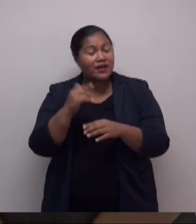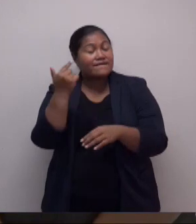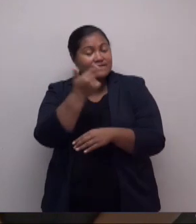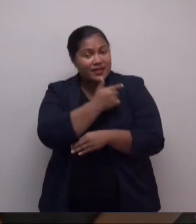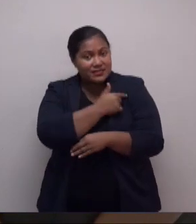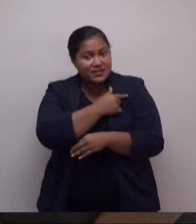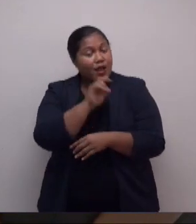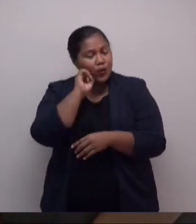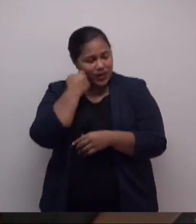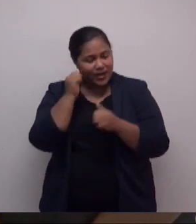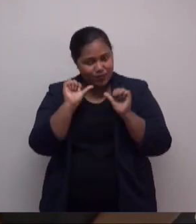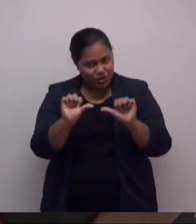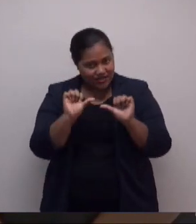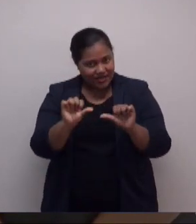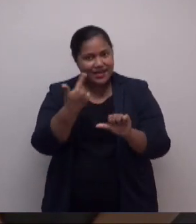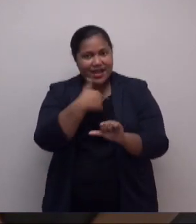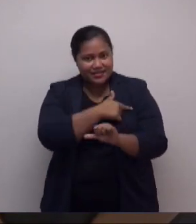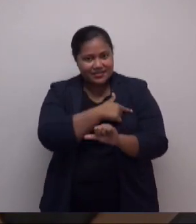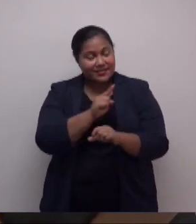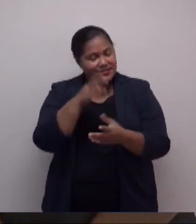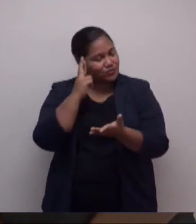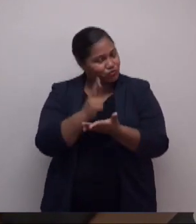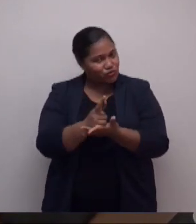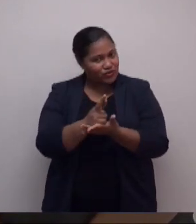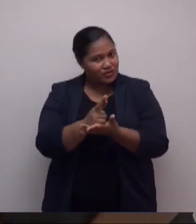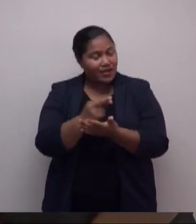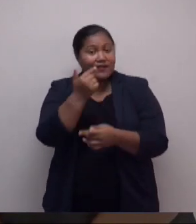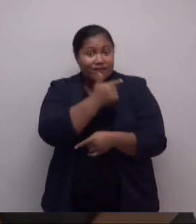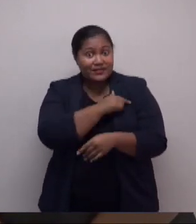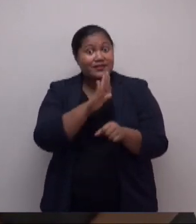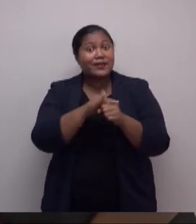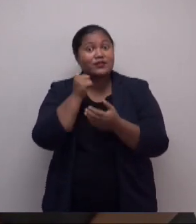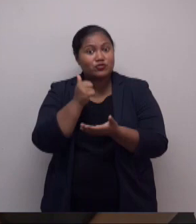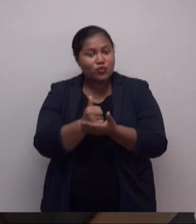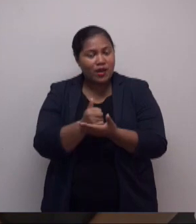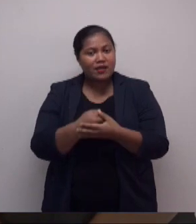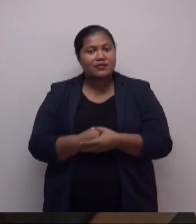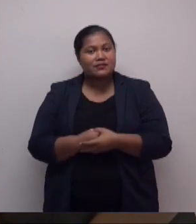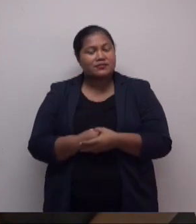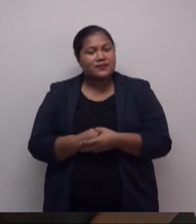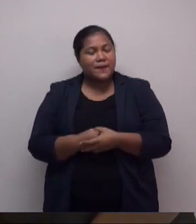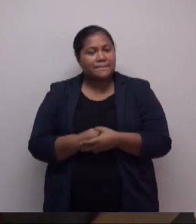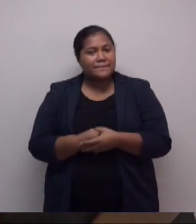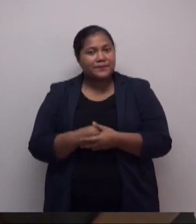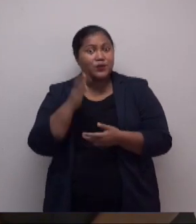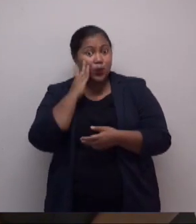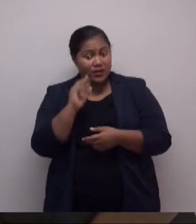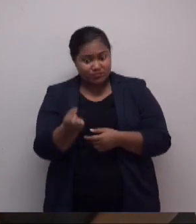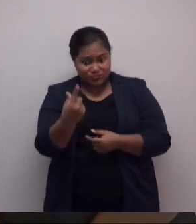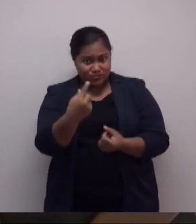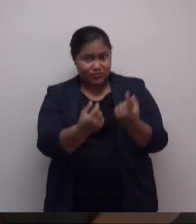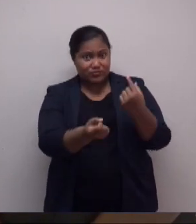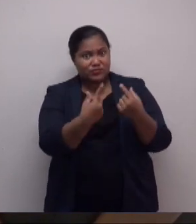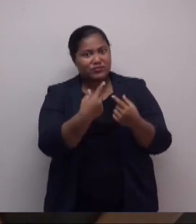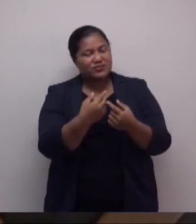Vaccines will protect us. Vaccines ensure that cases, when they do pop up, are